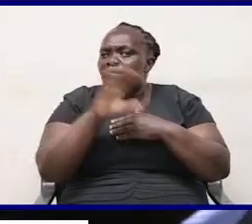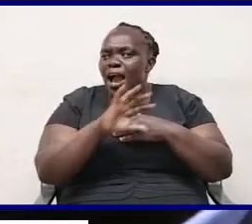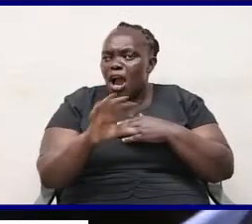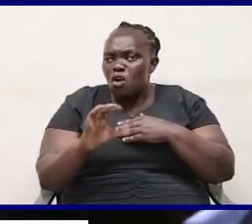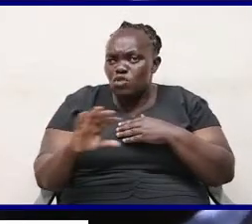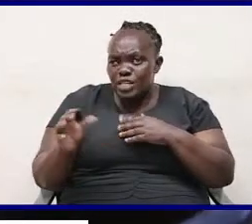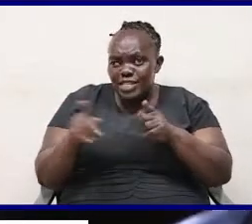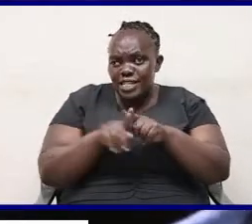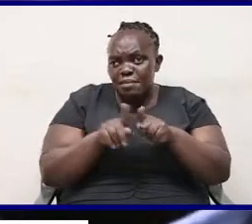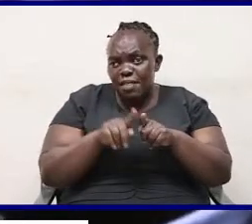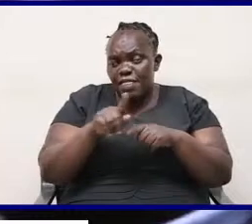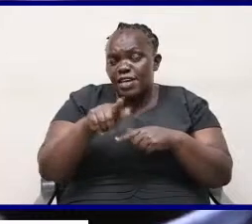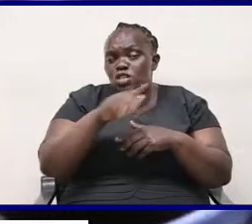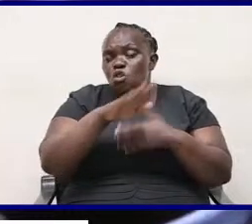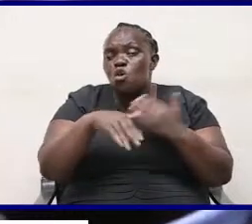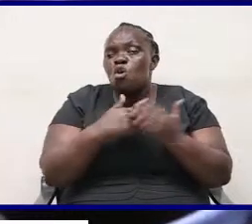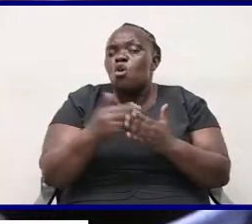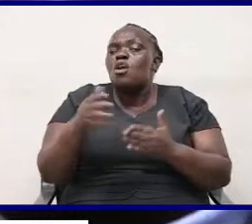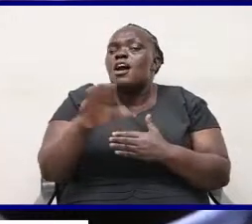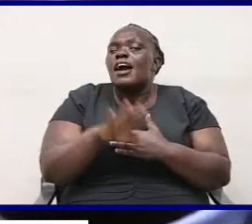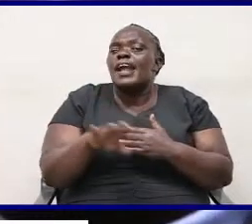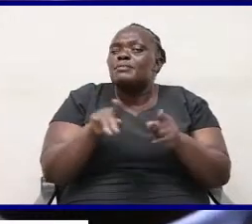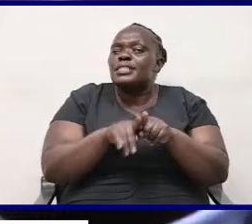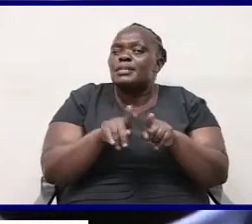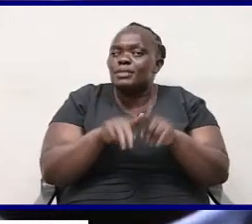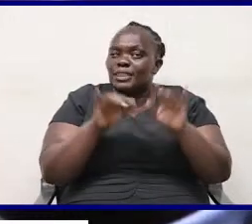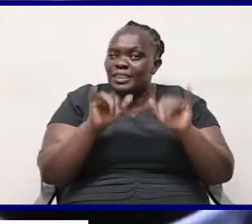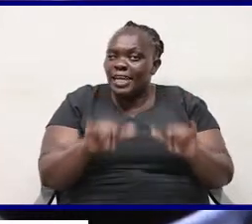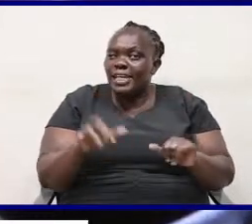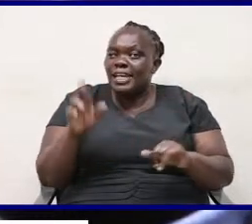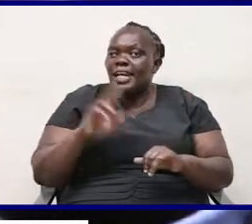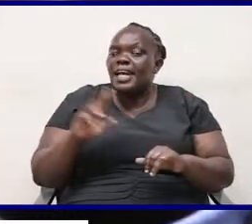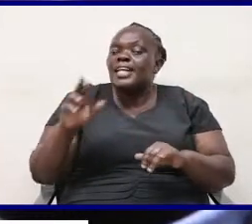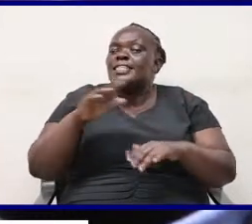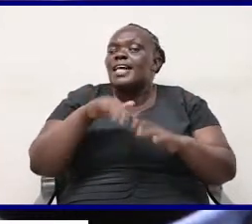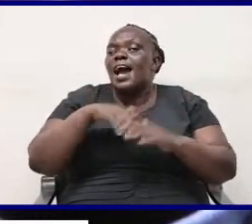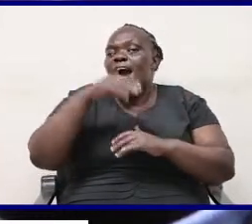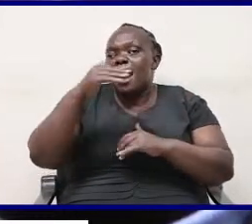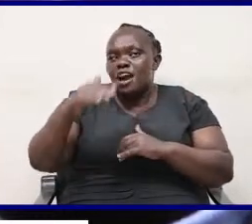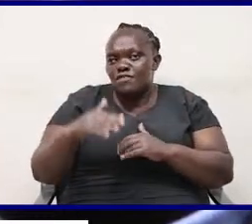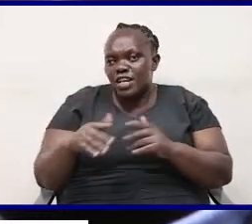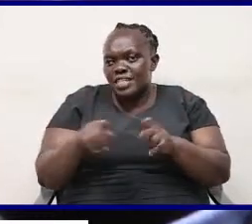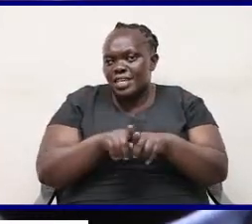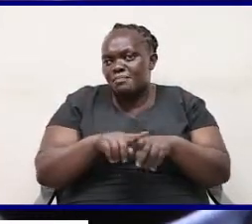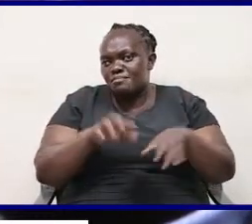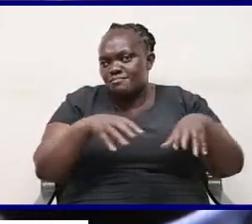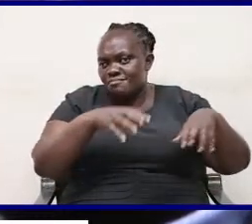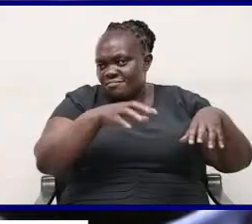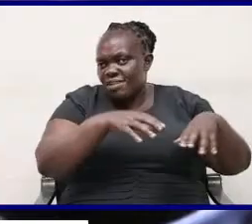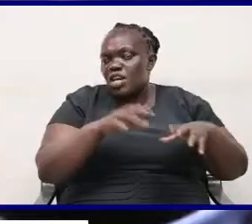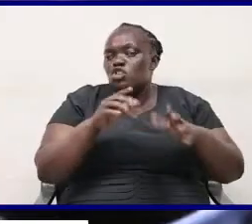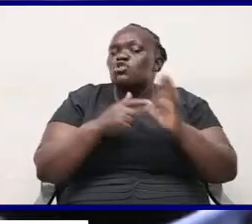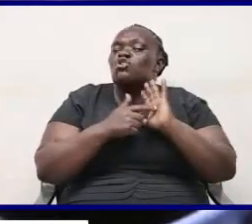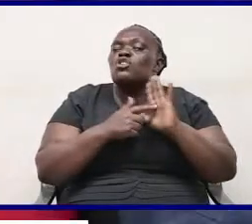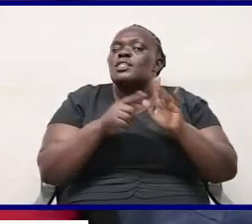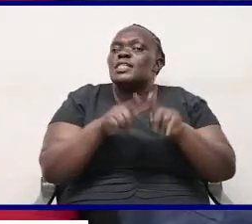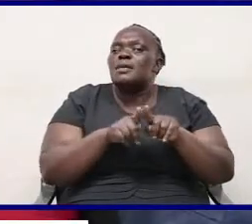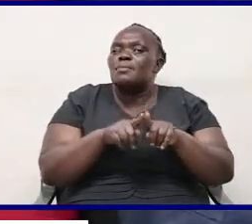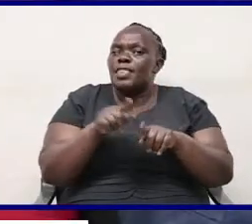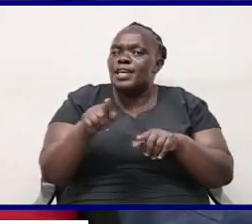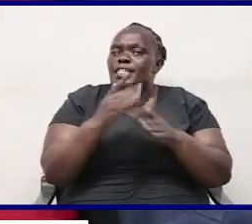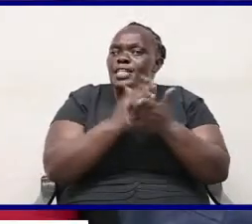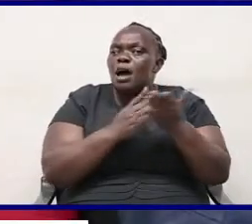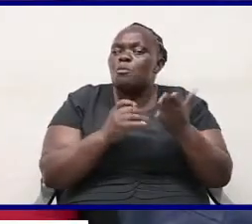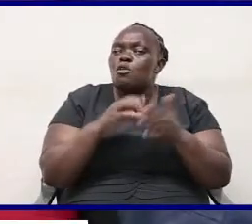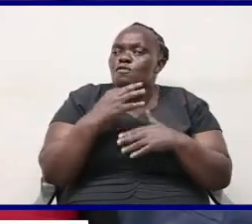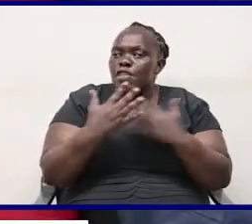counties, that whole ground just remains idle after the agricultural show. Are these some